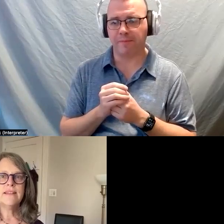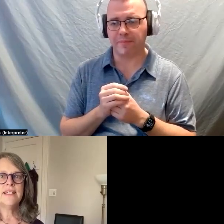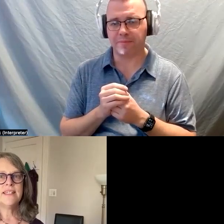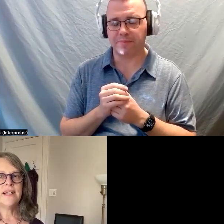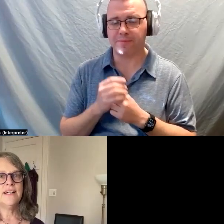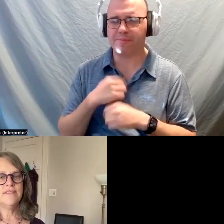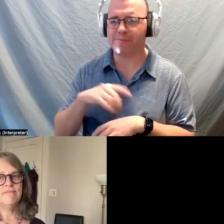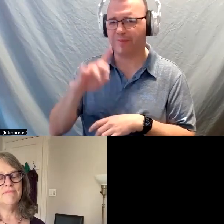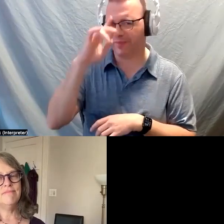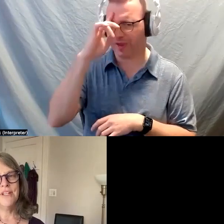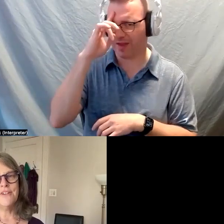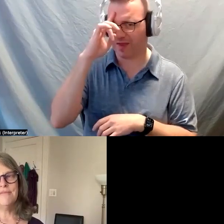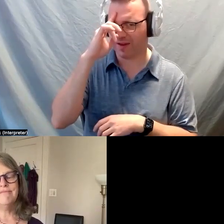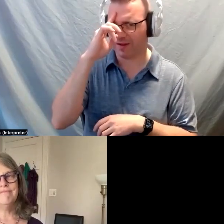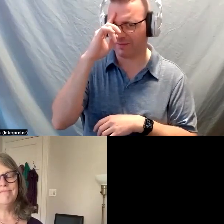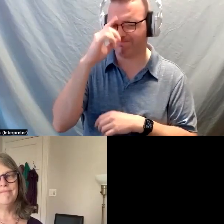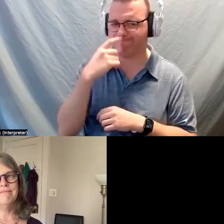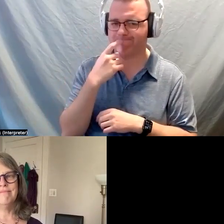I think that